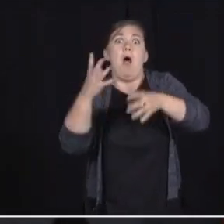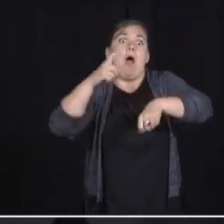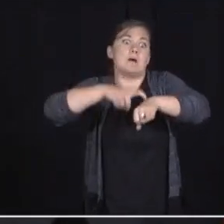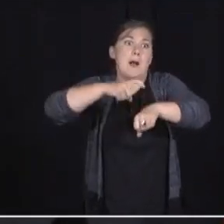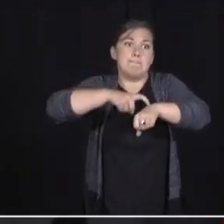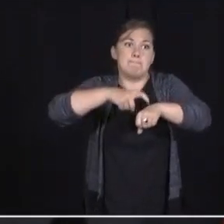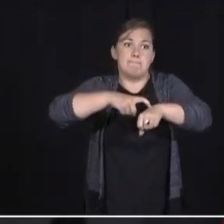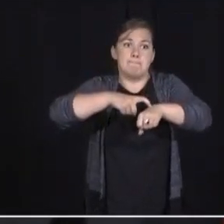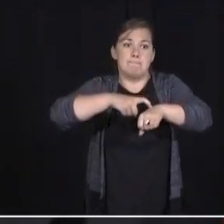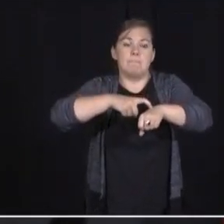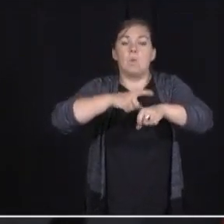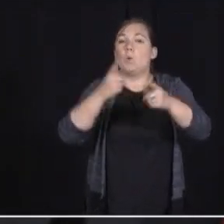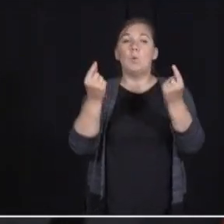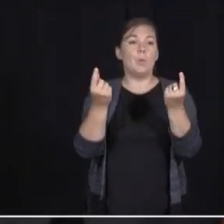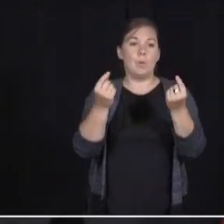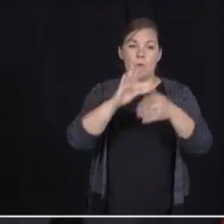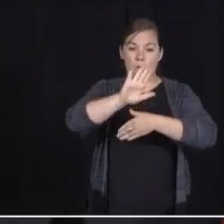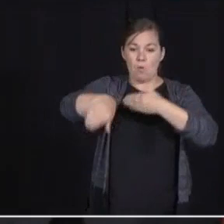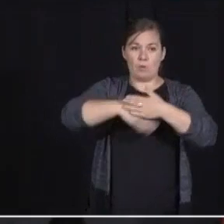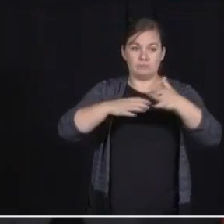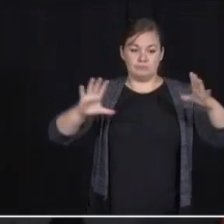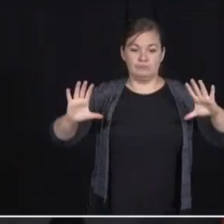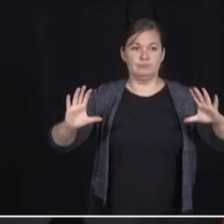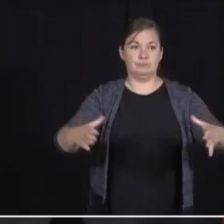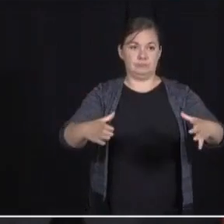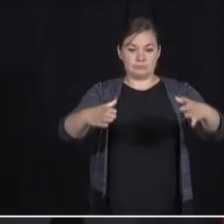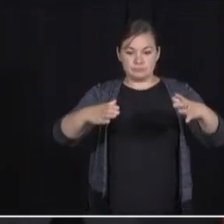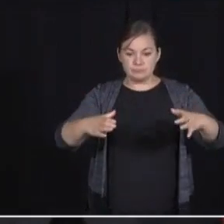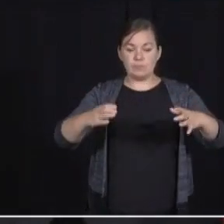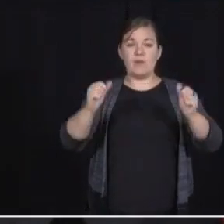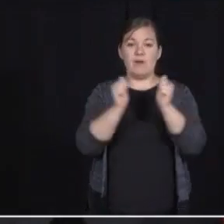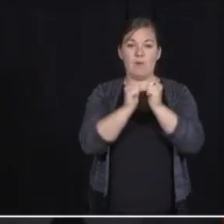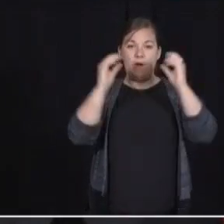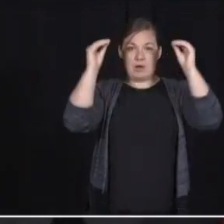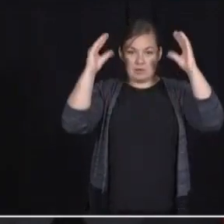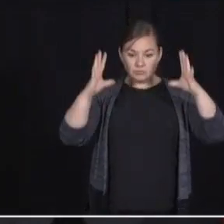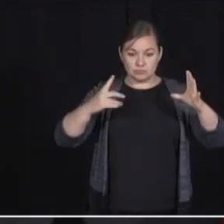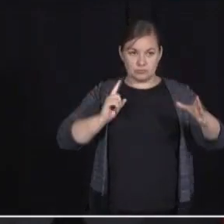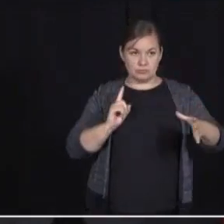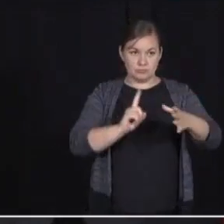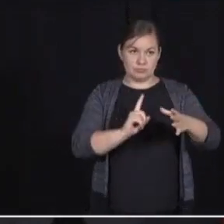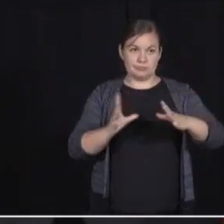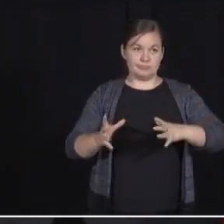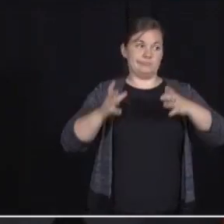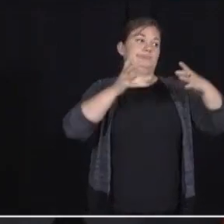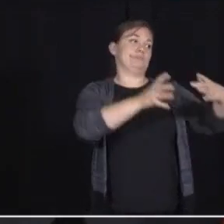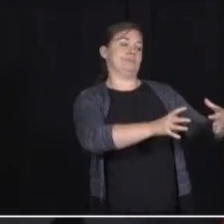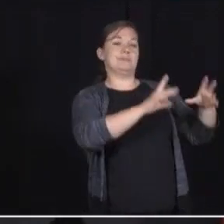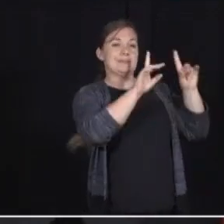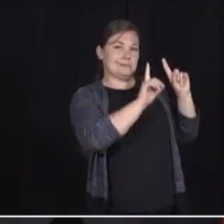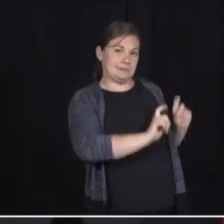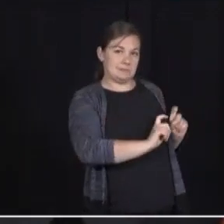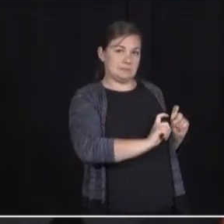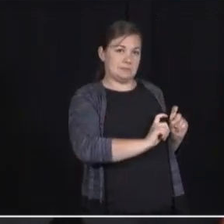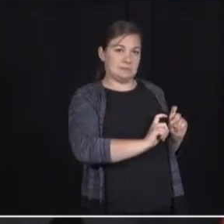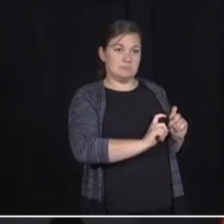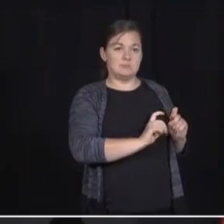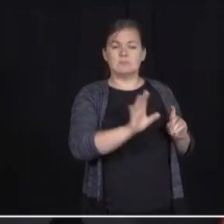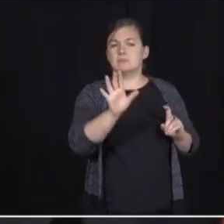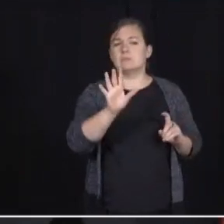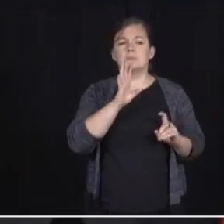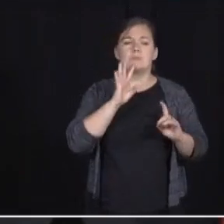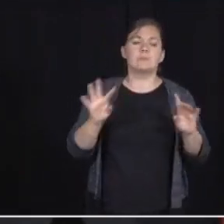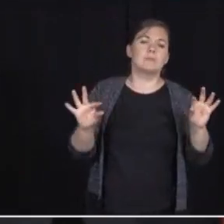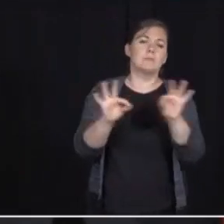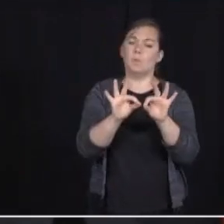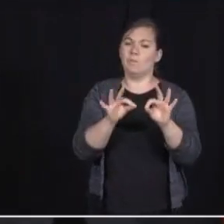the teacher, the staff, and get them tested. And so one of the important things is having quick, reliable